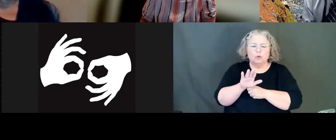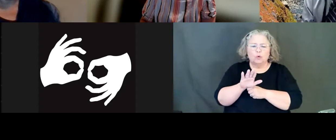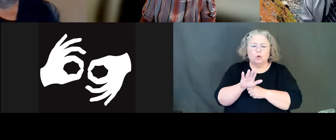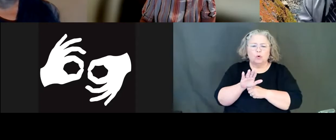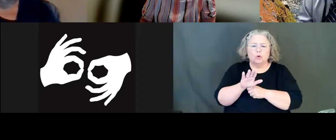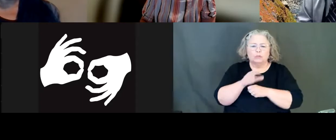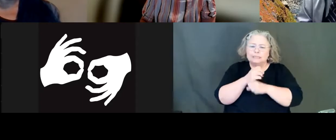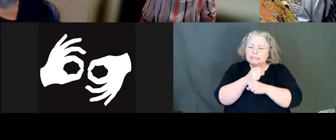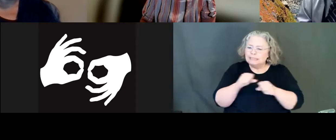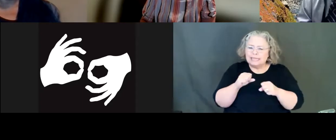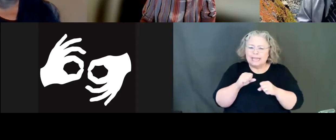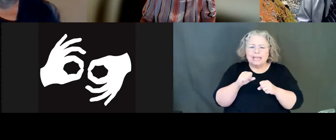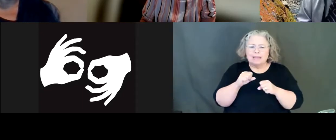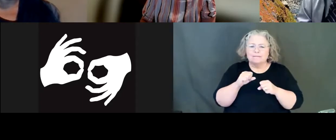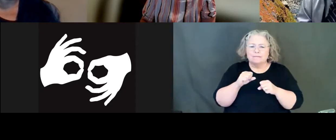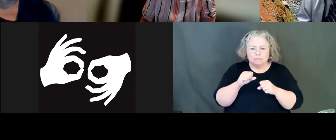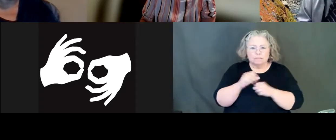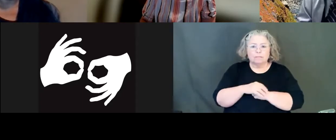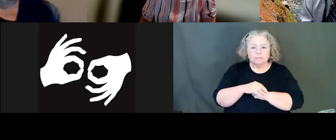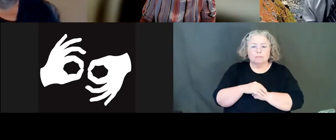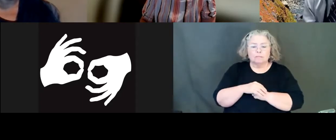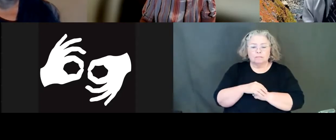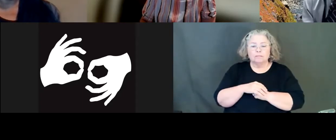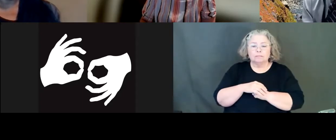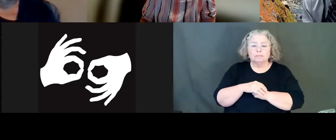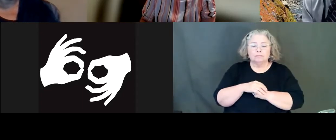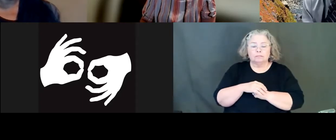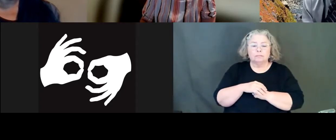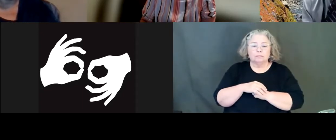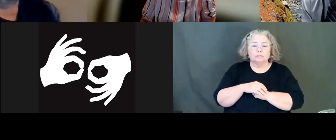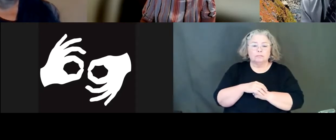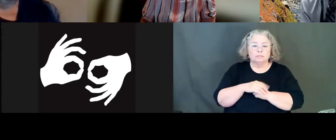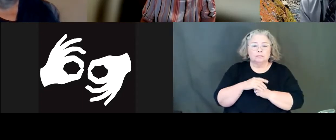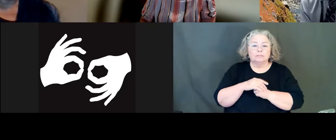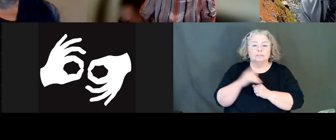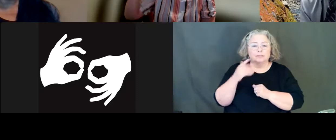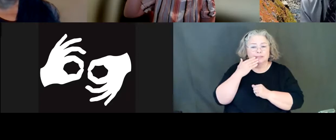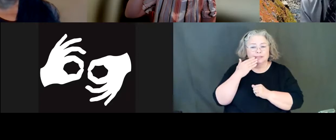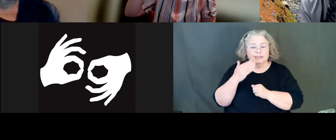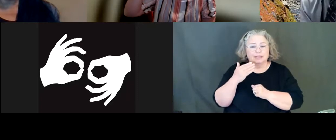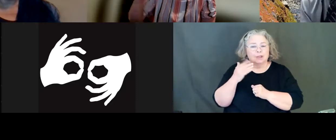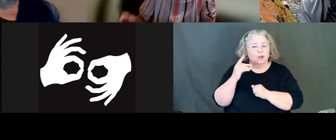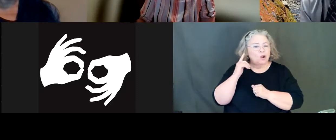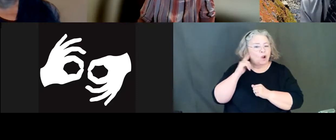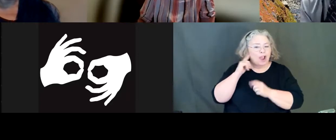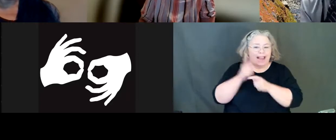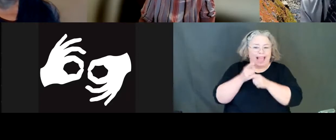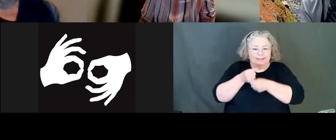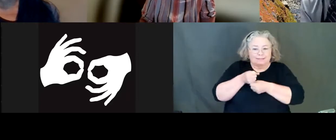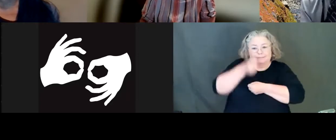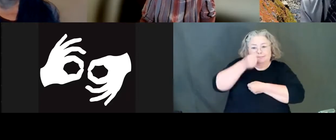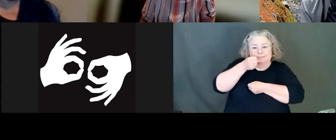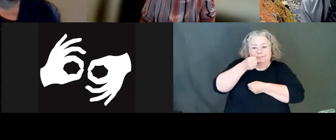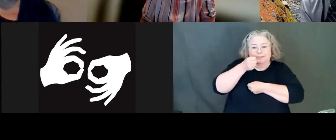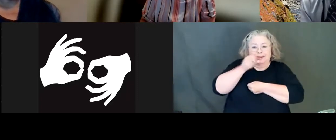you're as safe as you can be. Great. Thank y'all. I've also heard it like an umbrella. heading